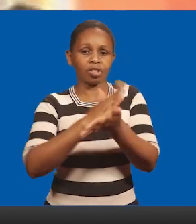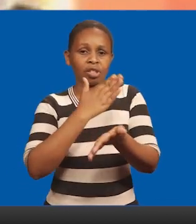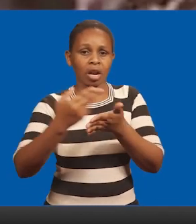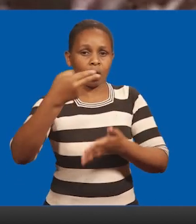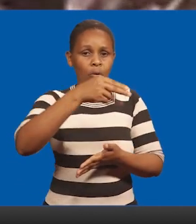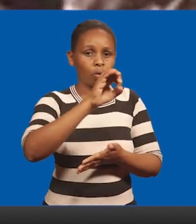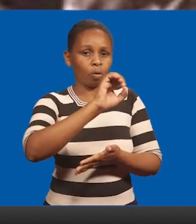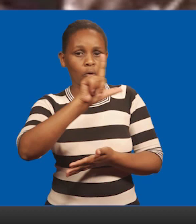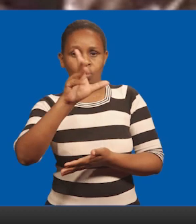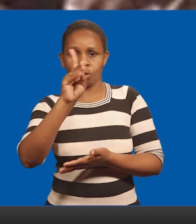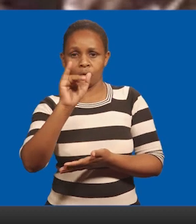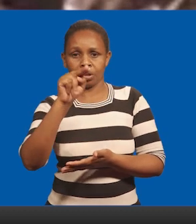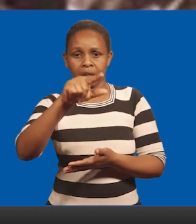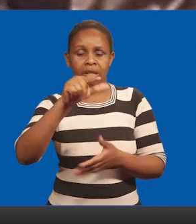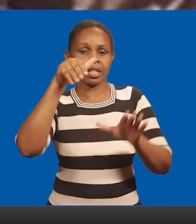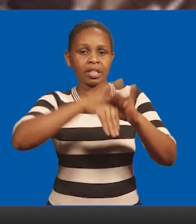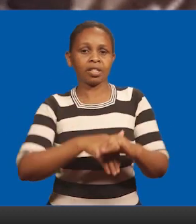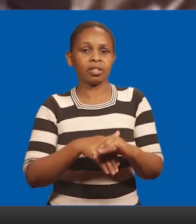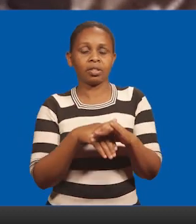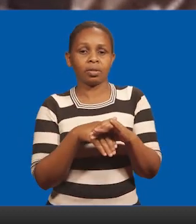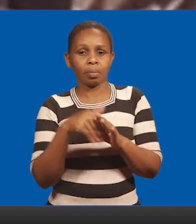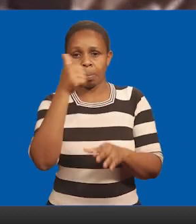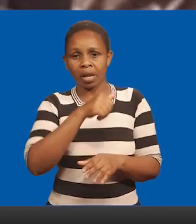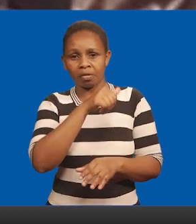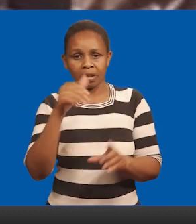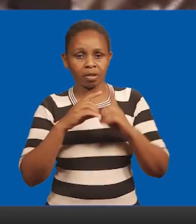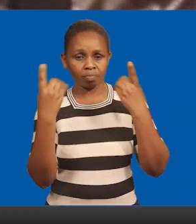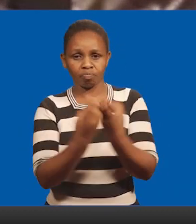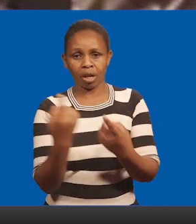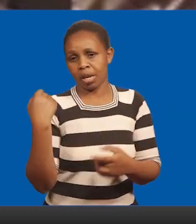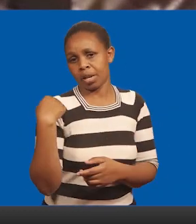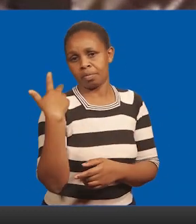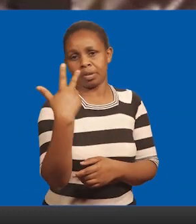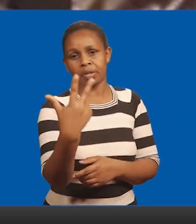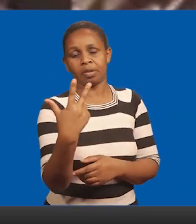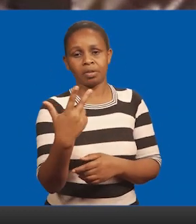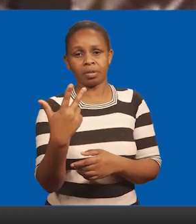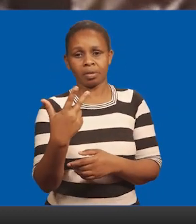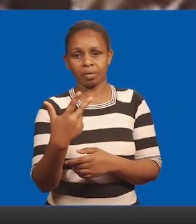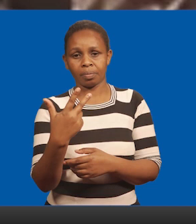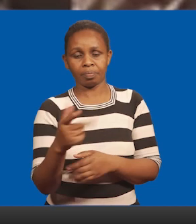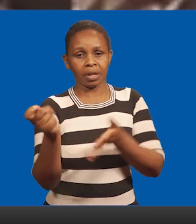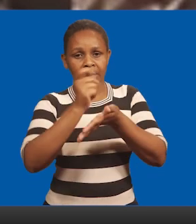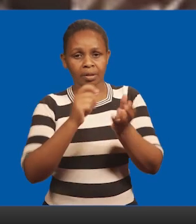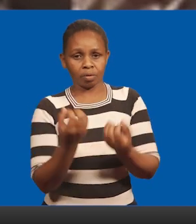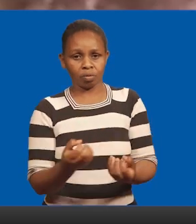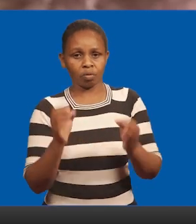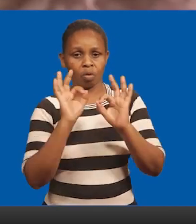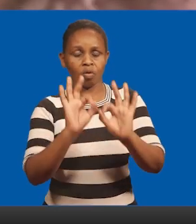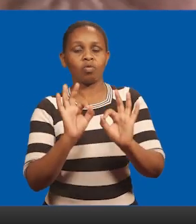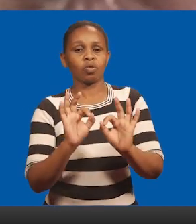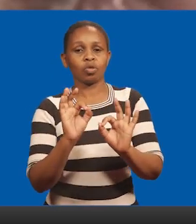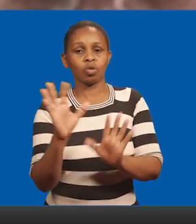leasing of state-owned factories to the private sector three writing of sugar